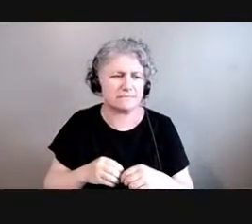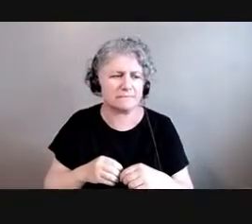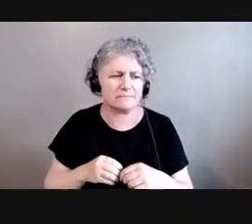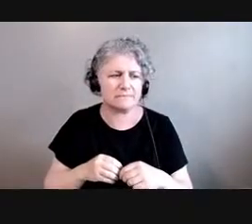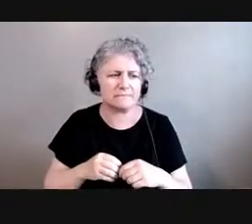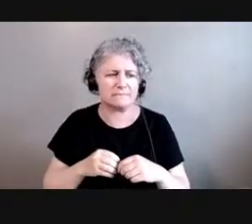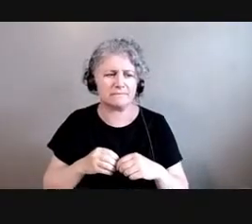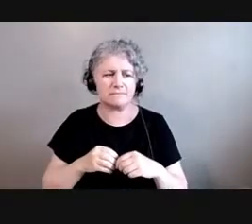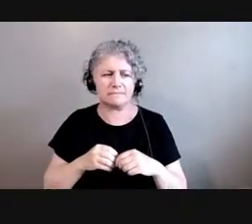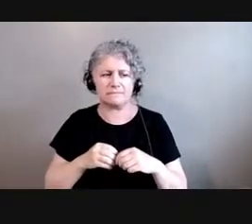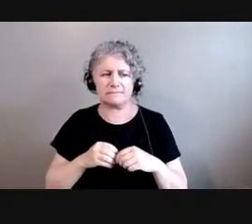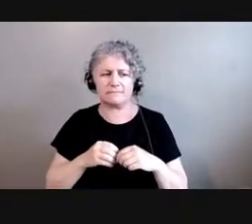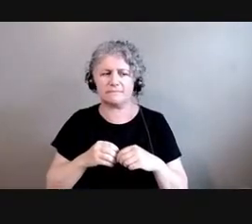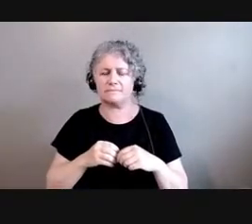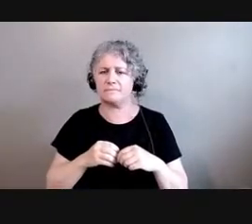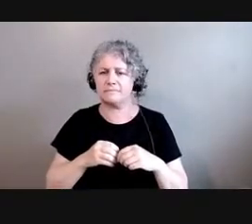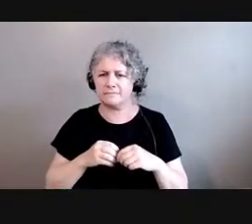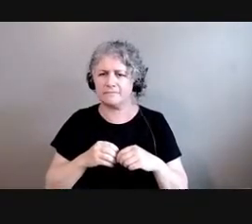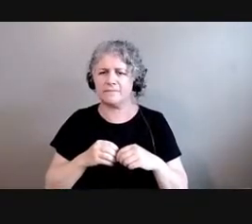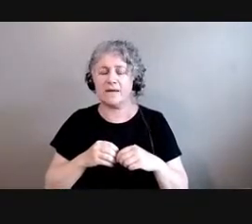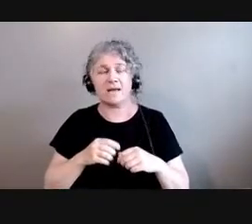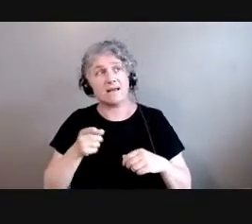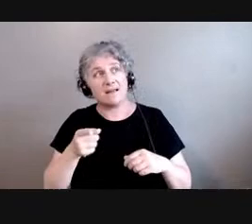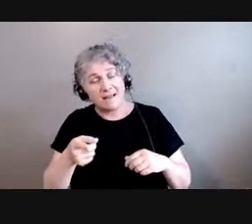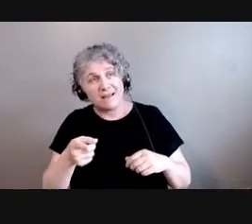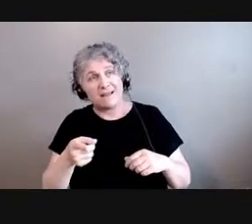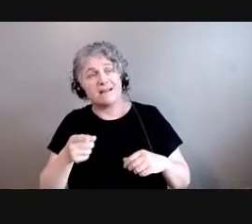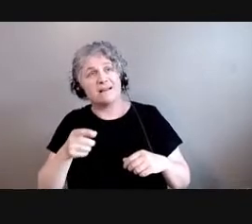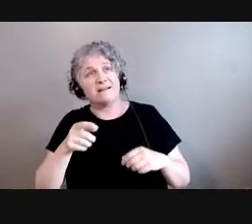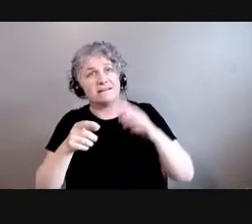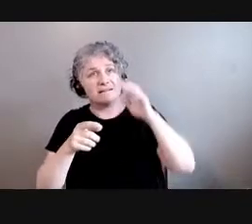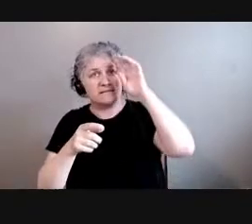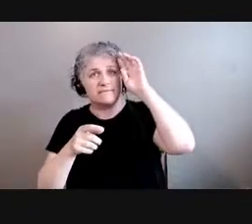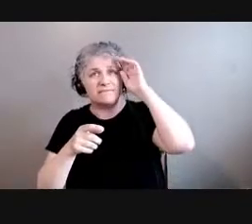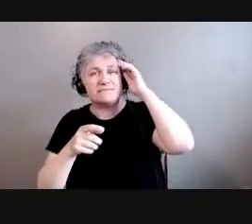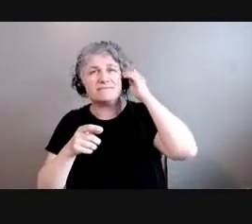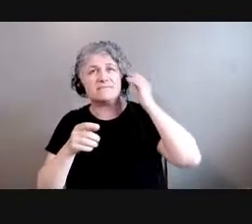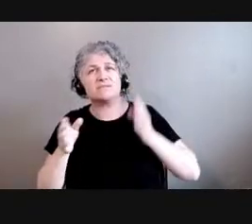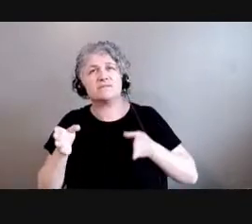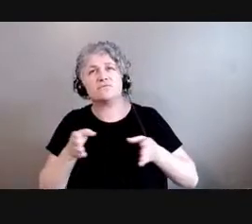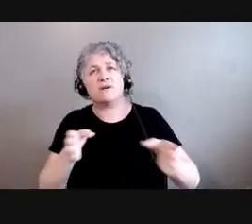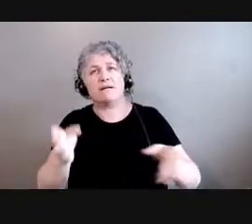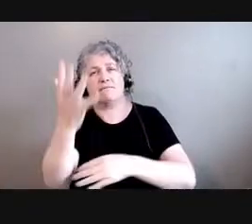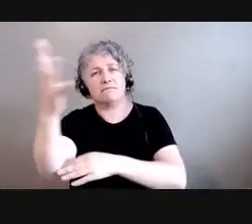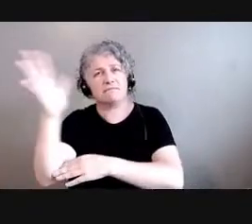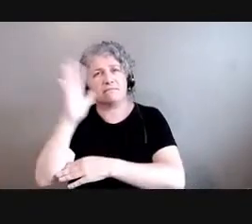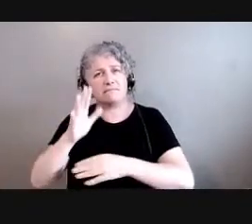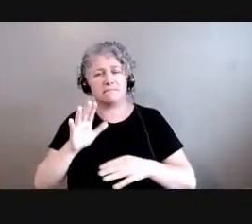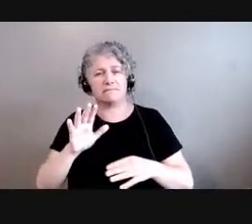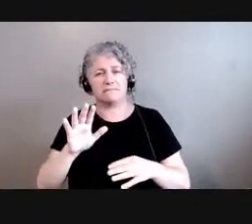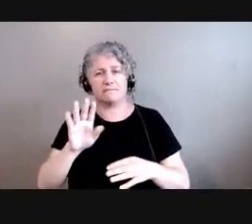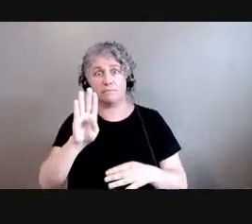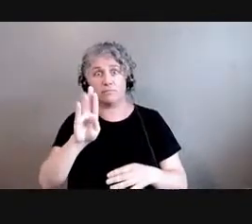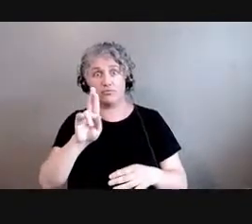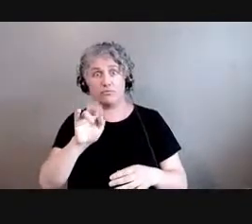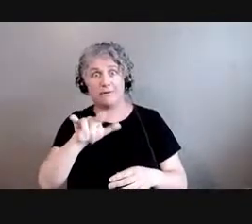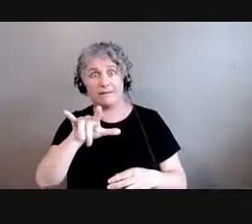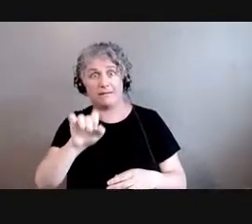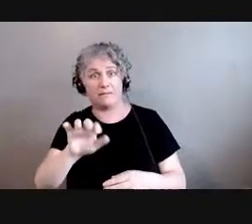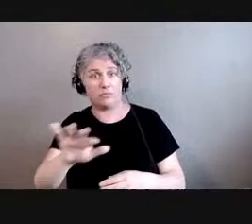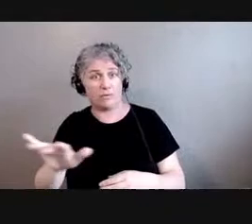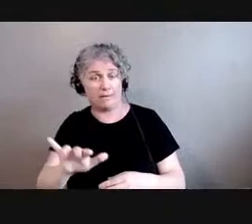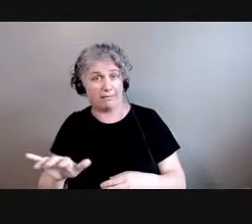a lot of Braille or maps like when you visit parks and things like that. There's a lot